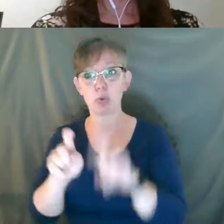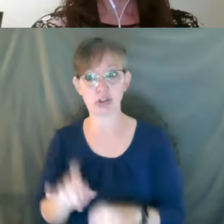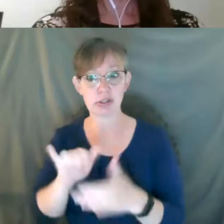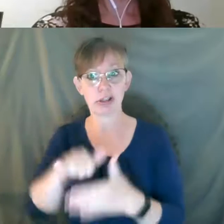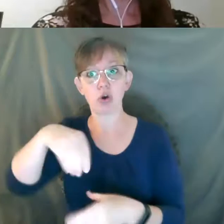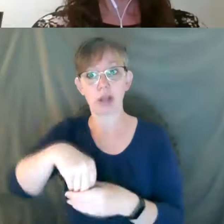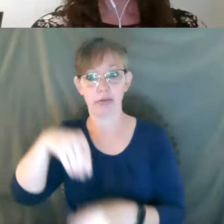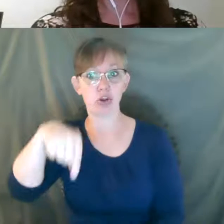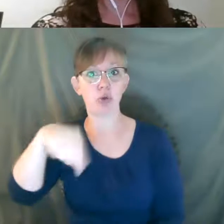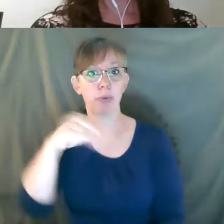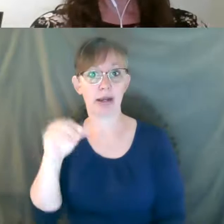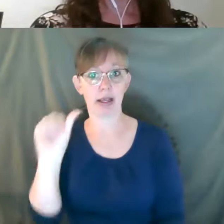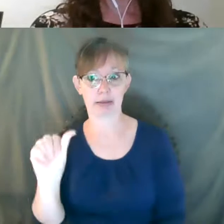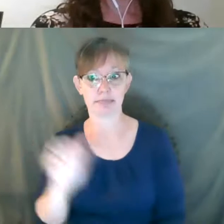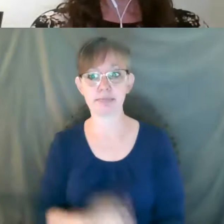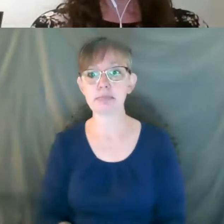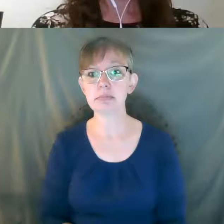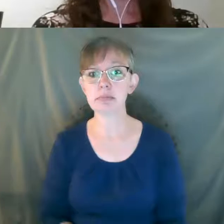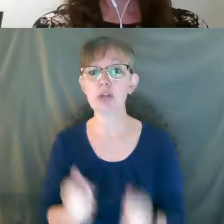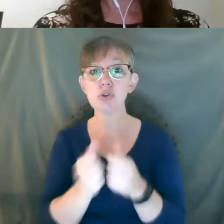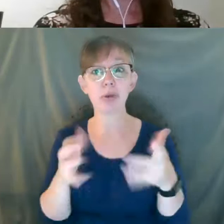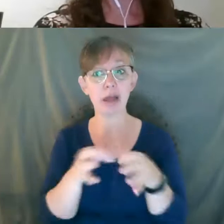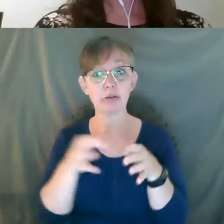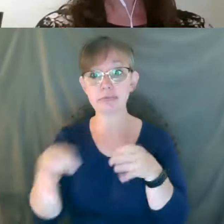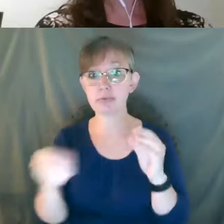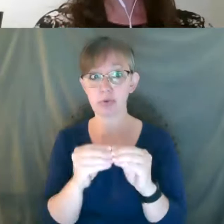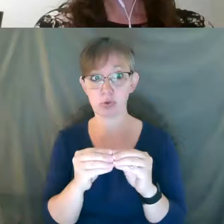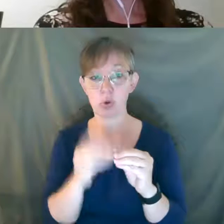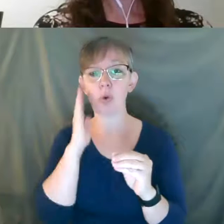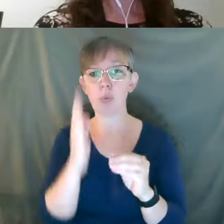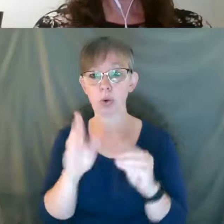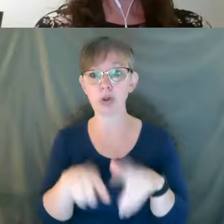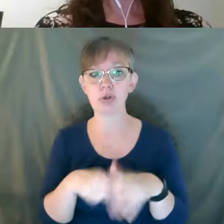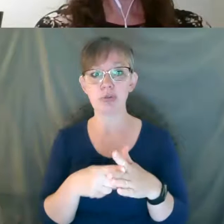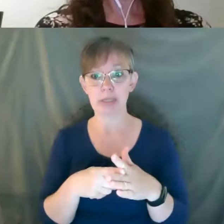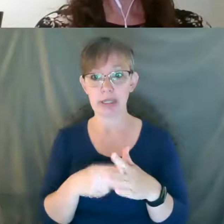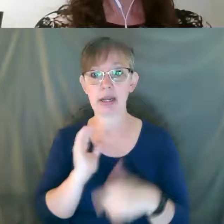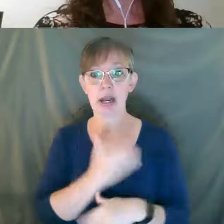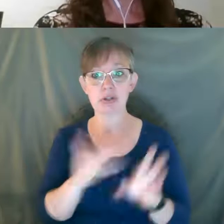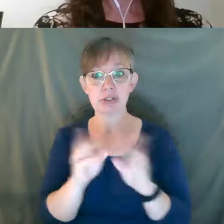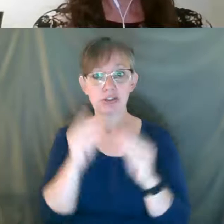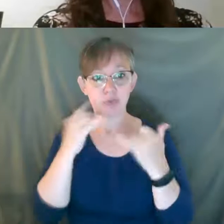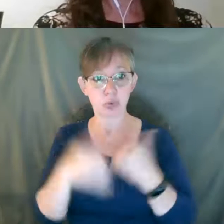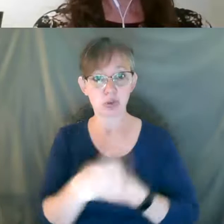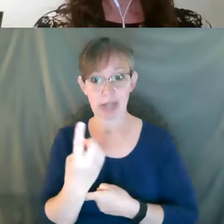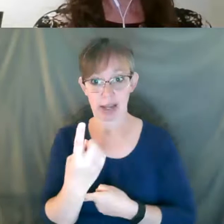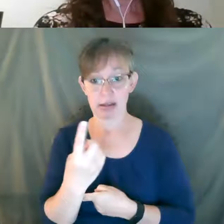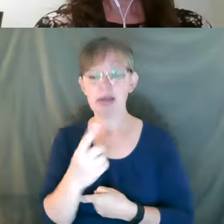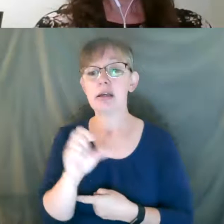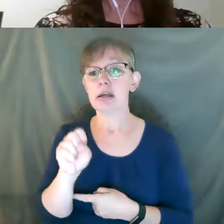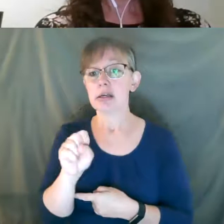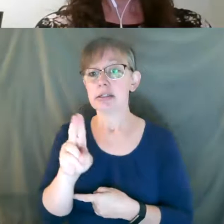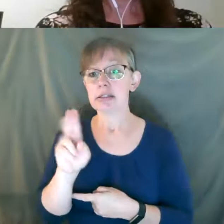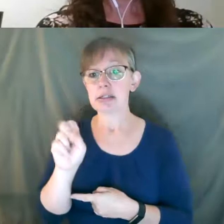further ado, we can get started on today's session. Substance abuse among older adults is rising. It's now my pleasure to introduce you